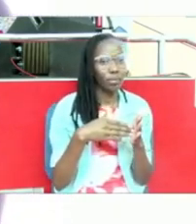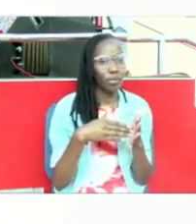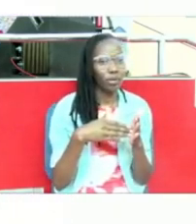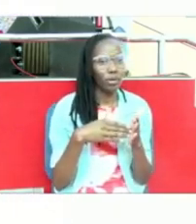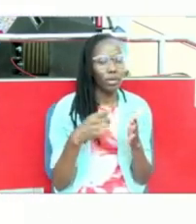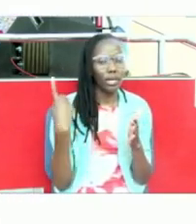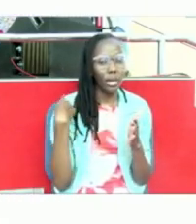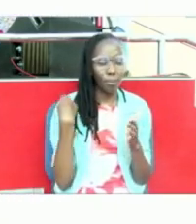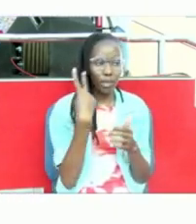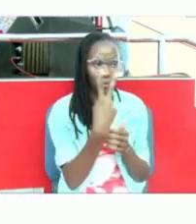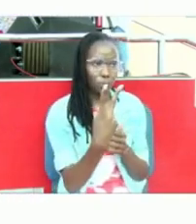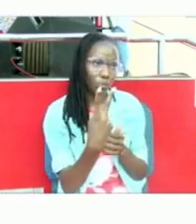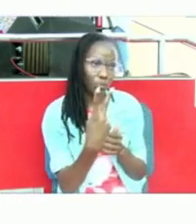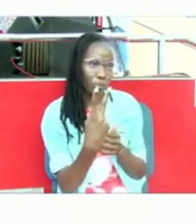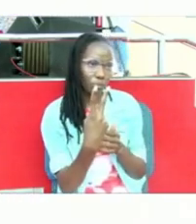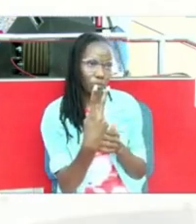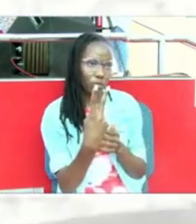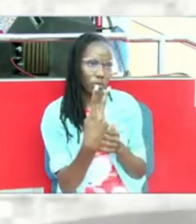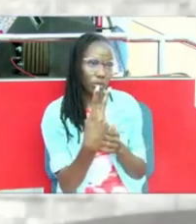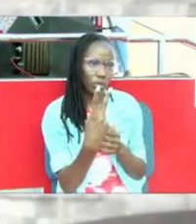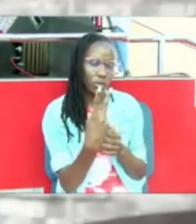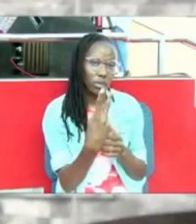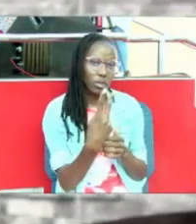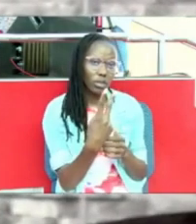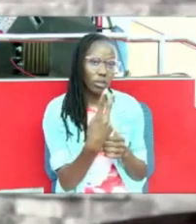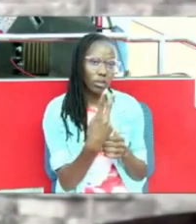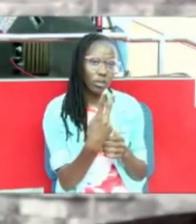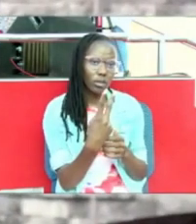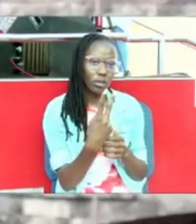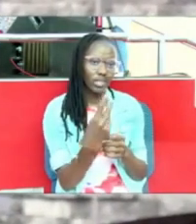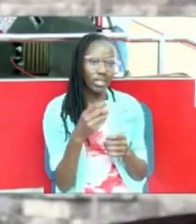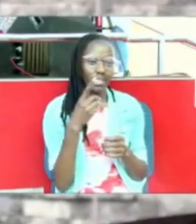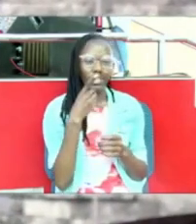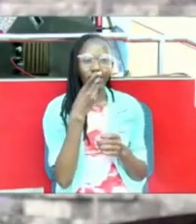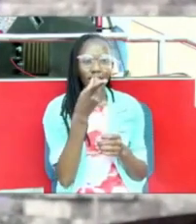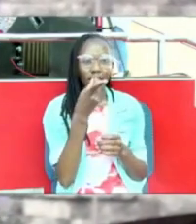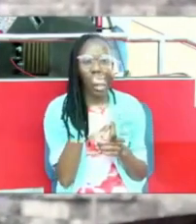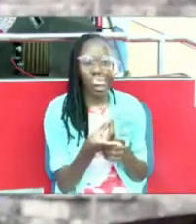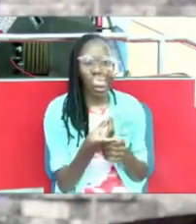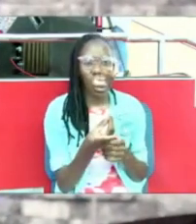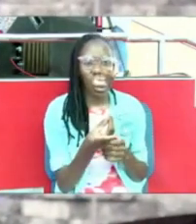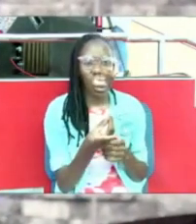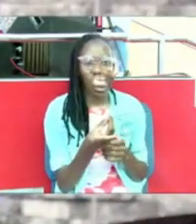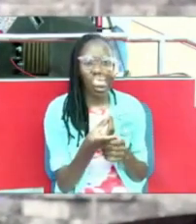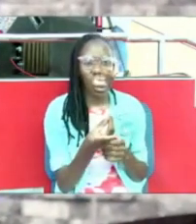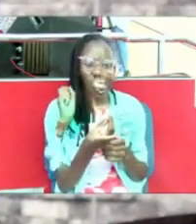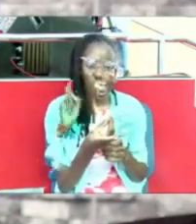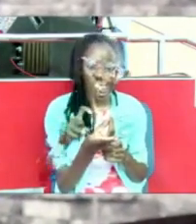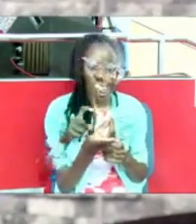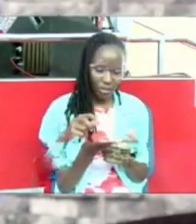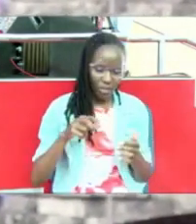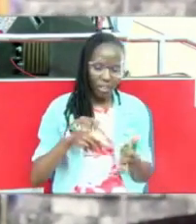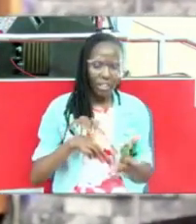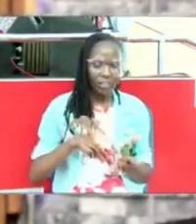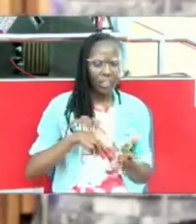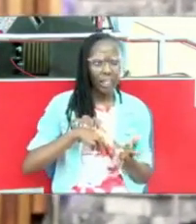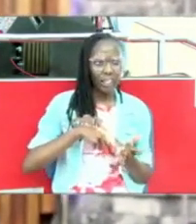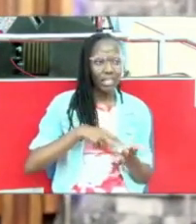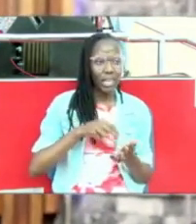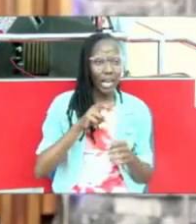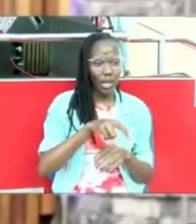And then the second thing he said, he declared upon us is that we need to arise and walk.